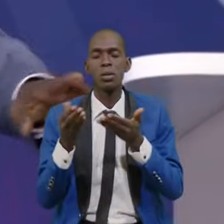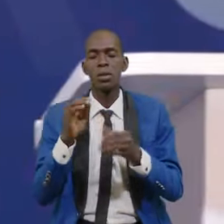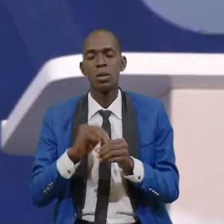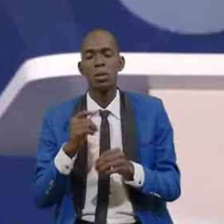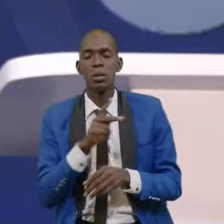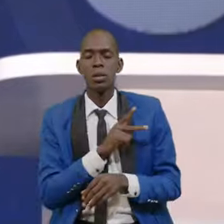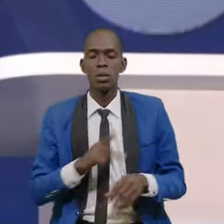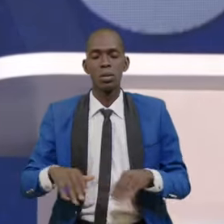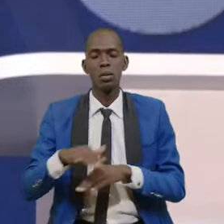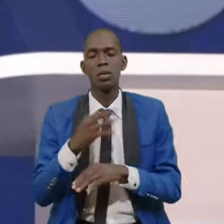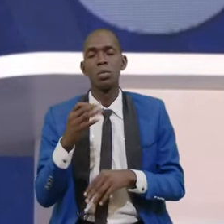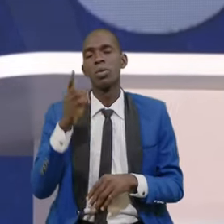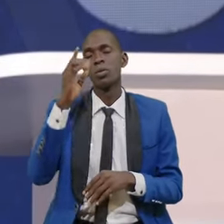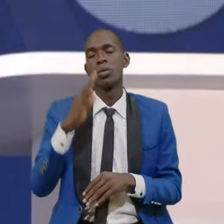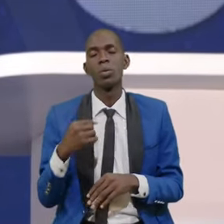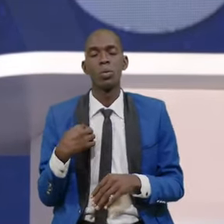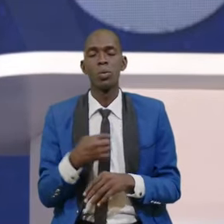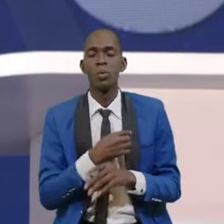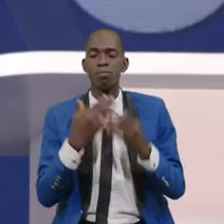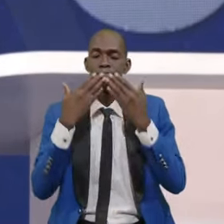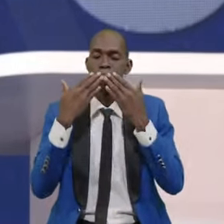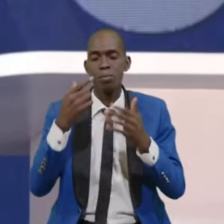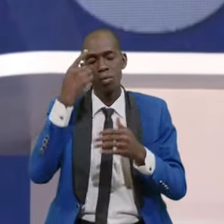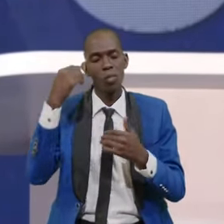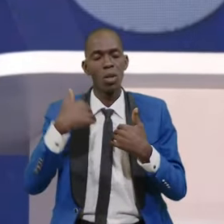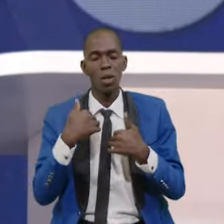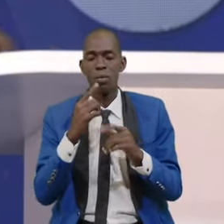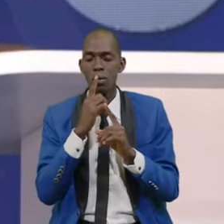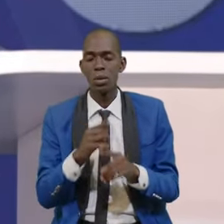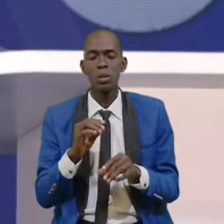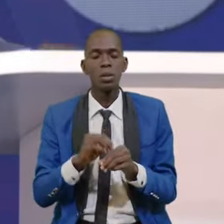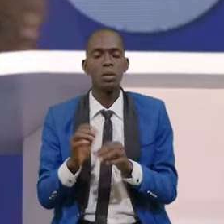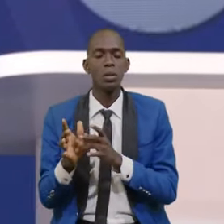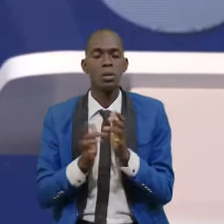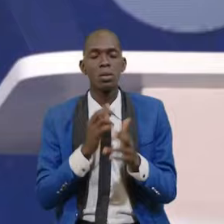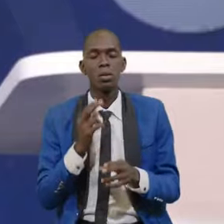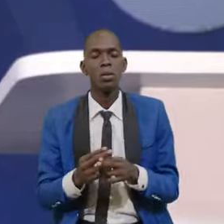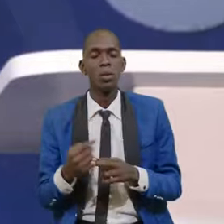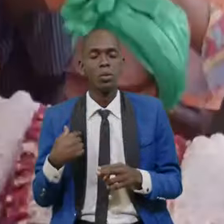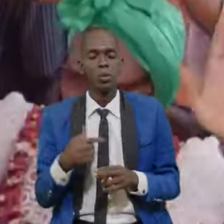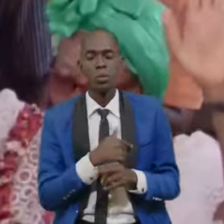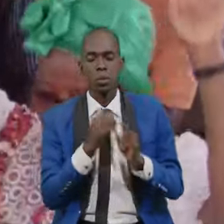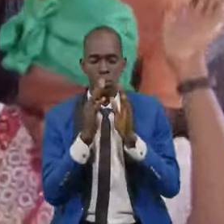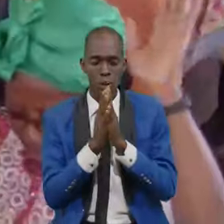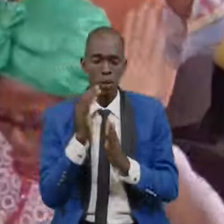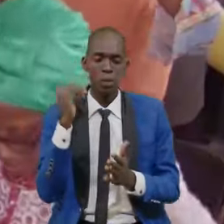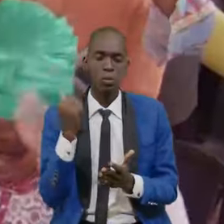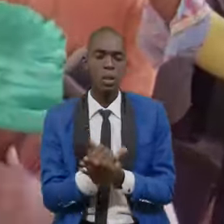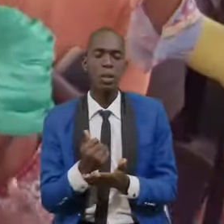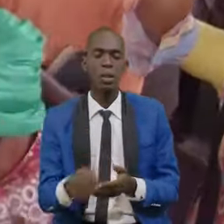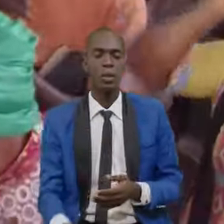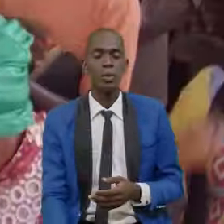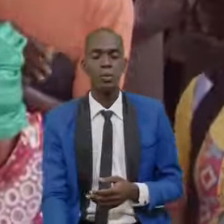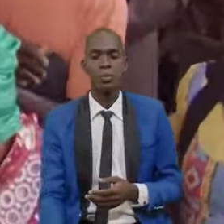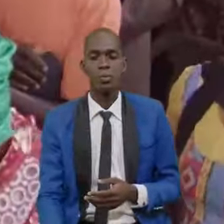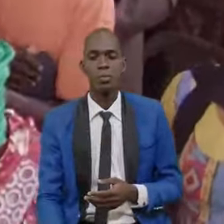of God. We thank you because we know you have answered. In Jesus' name we pray. Amen. And